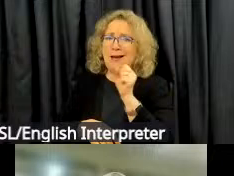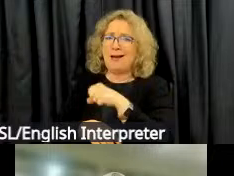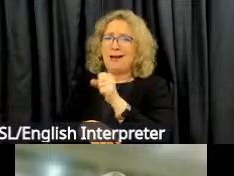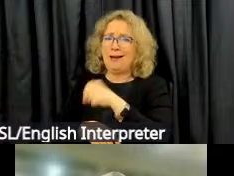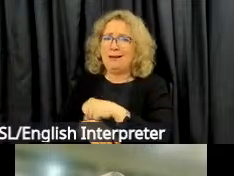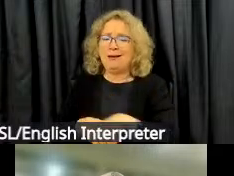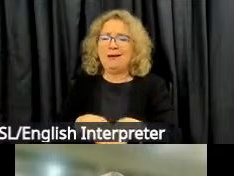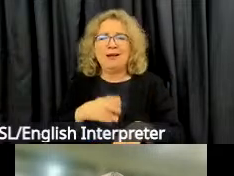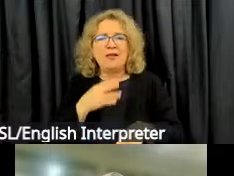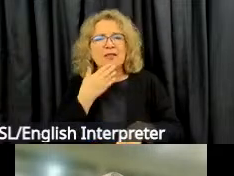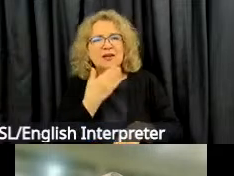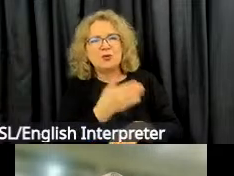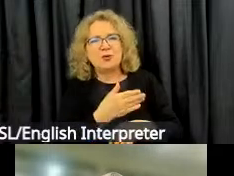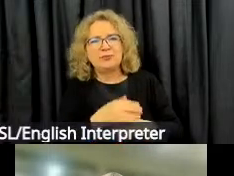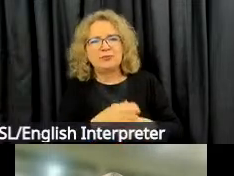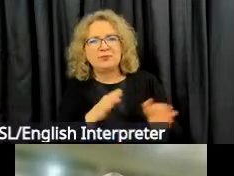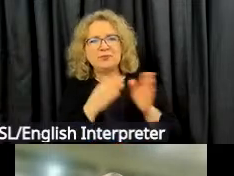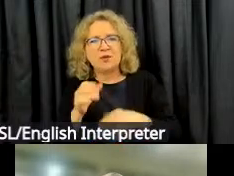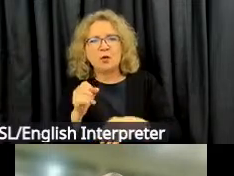Thank you. Soko?